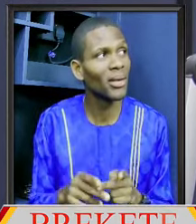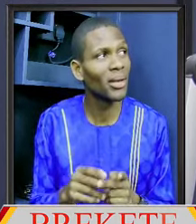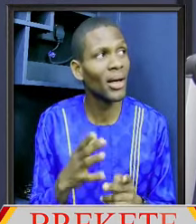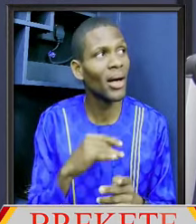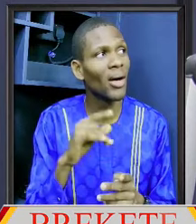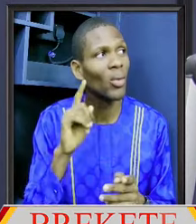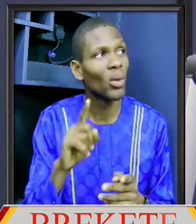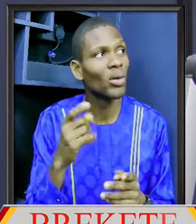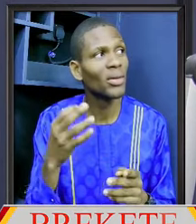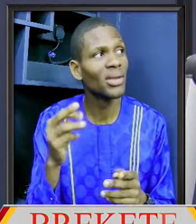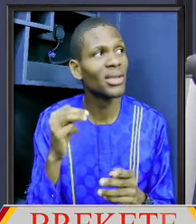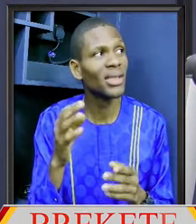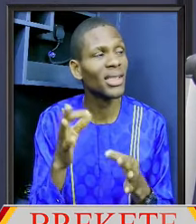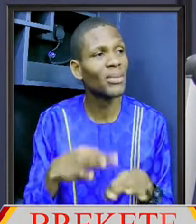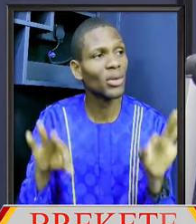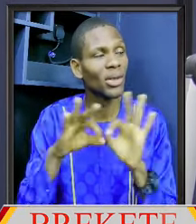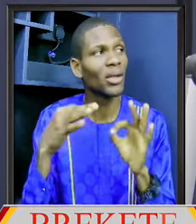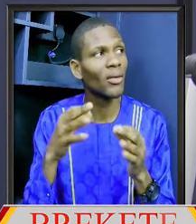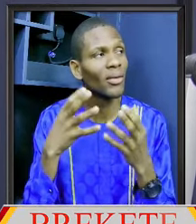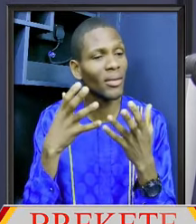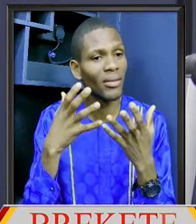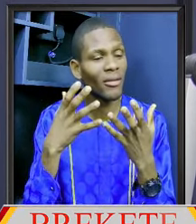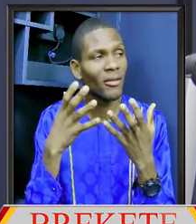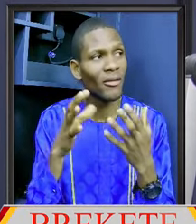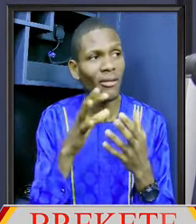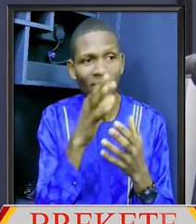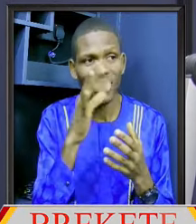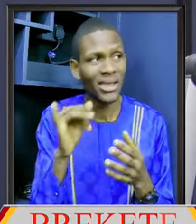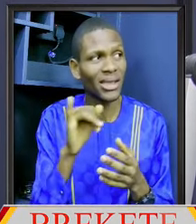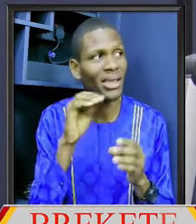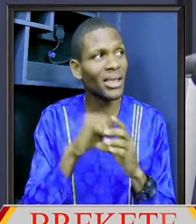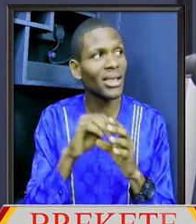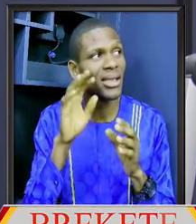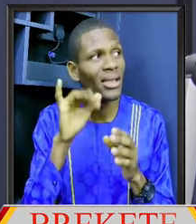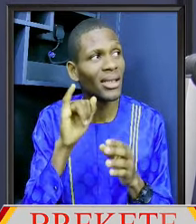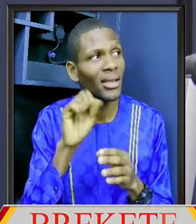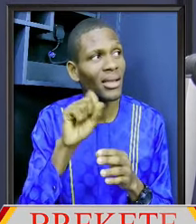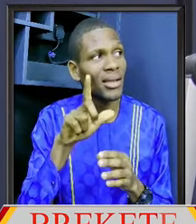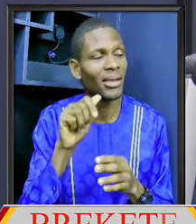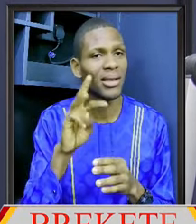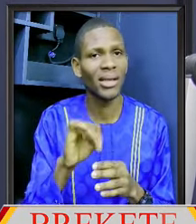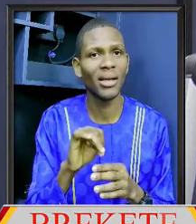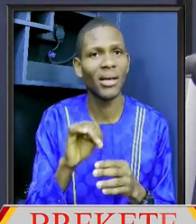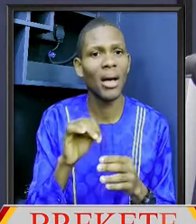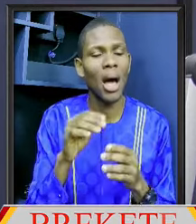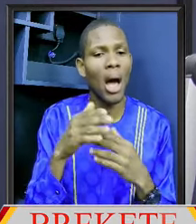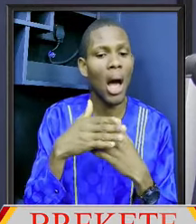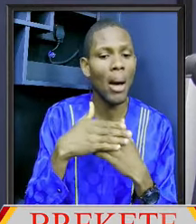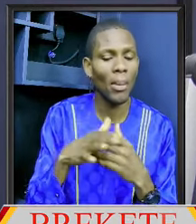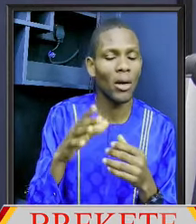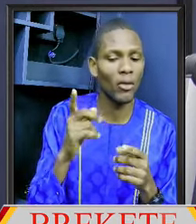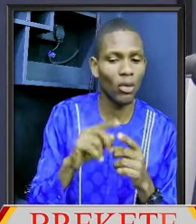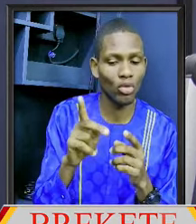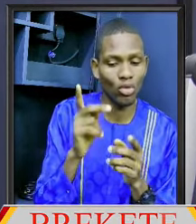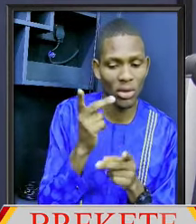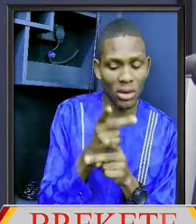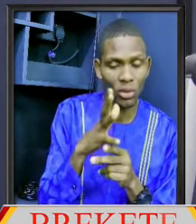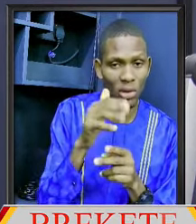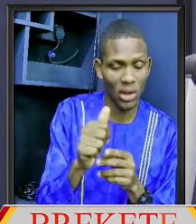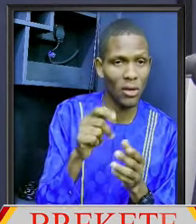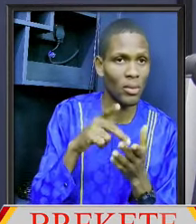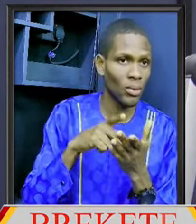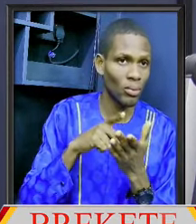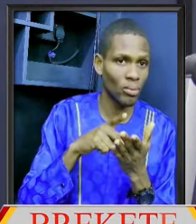And one of the essence of fasting in Islam, apart from purifying yourself